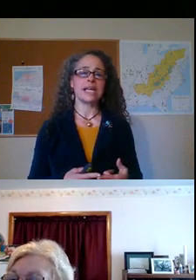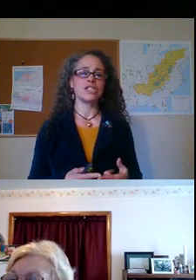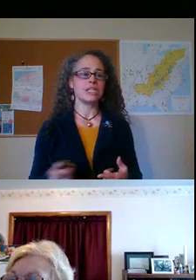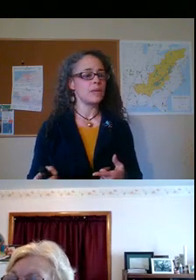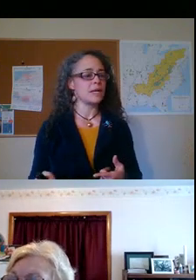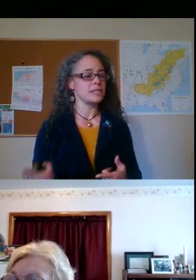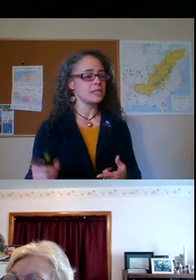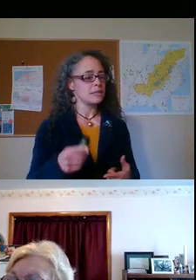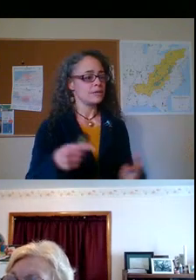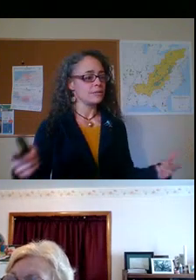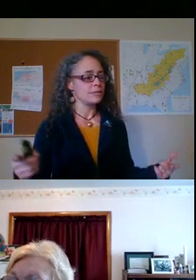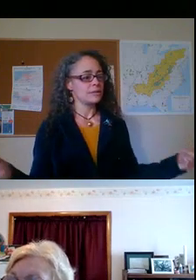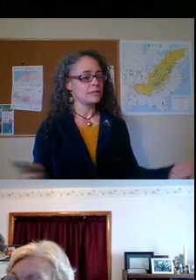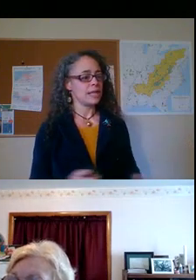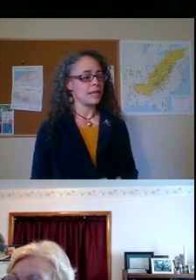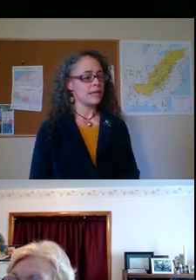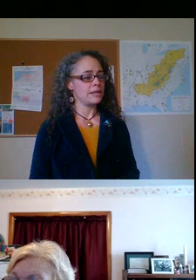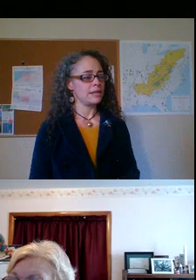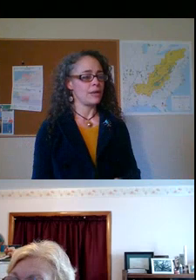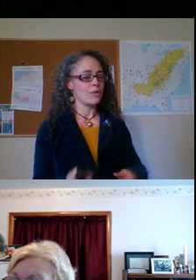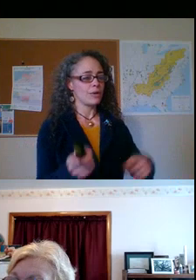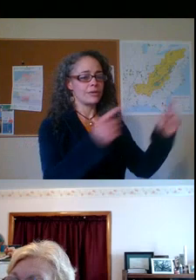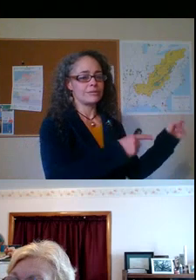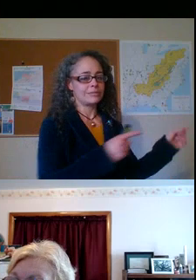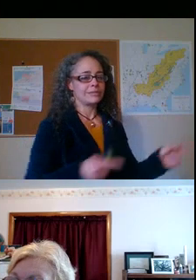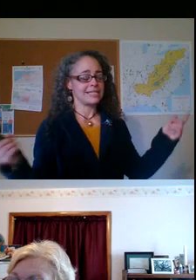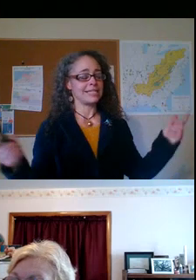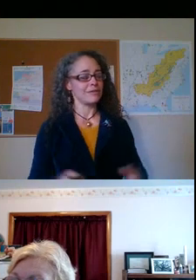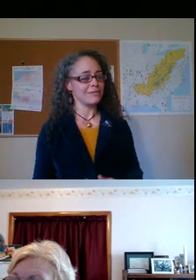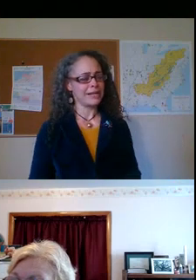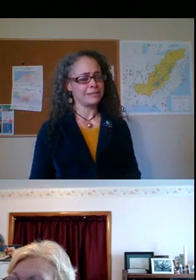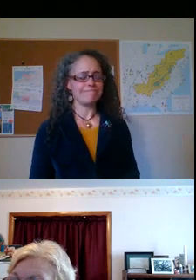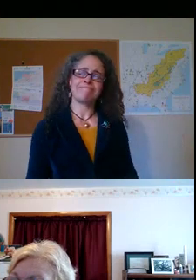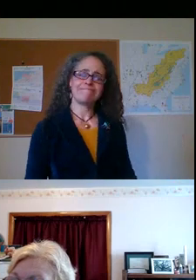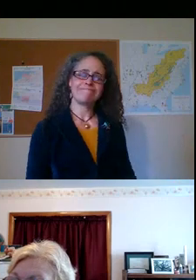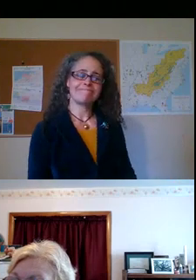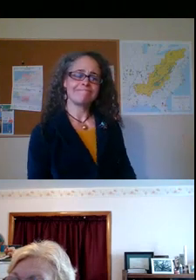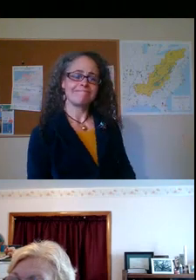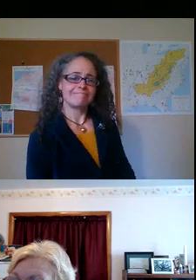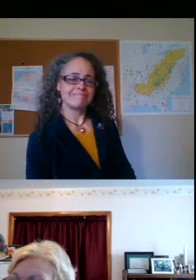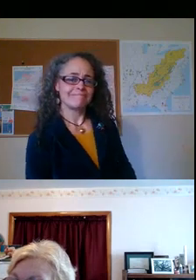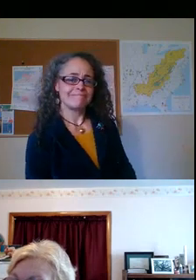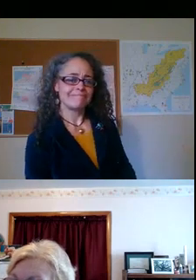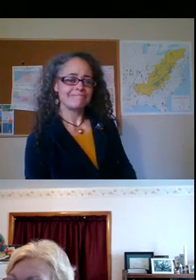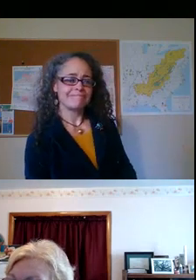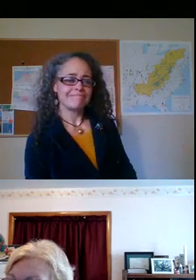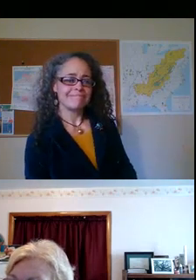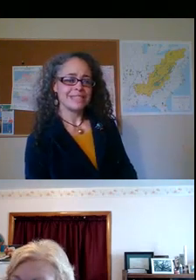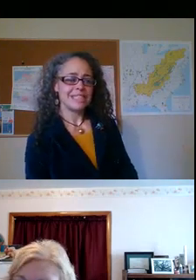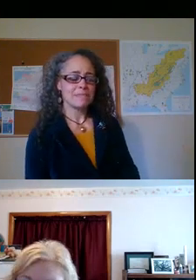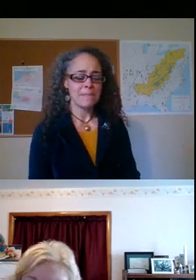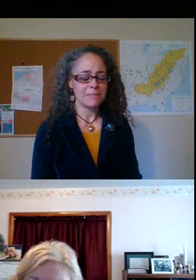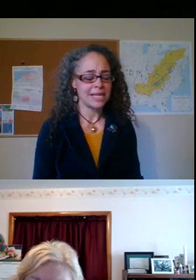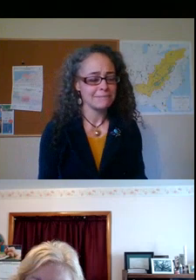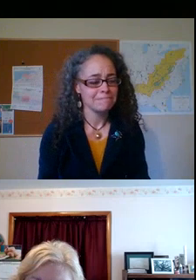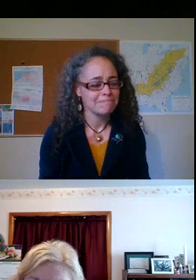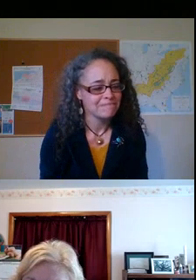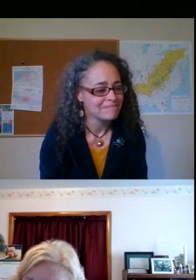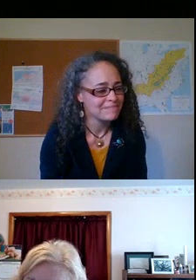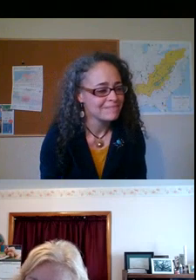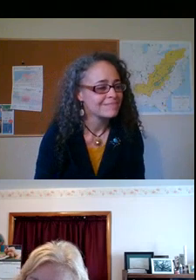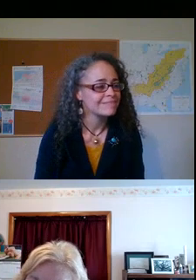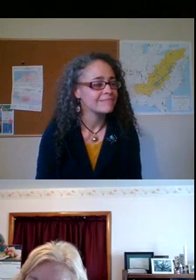be the basic agency because, they were this year, right? Just a quick question, please. Yes, ma'am.